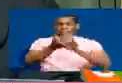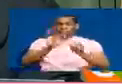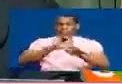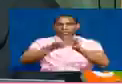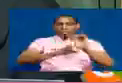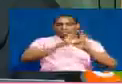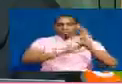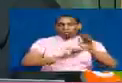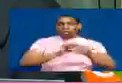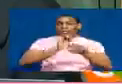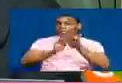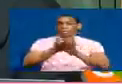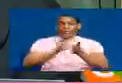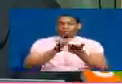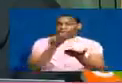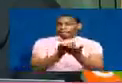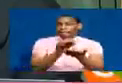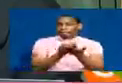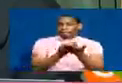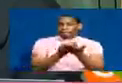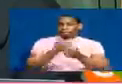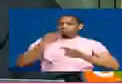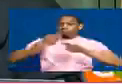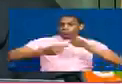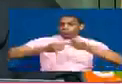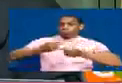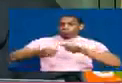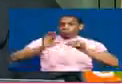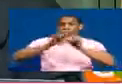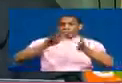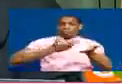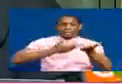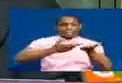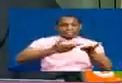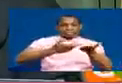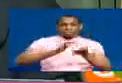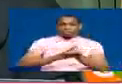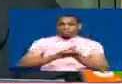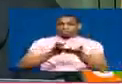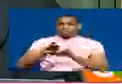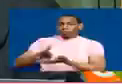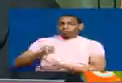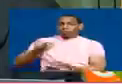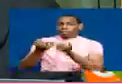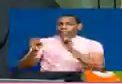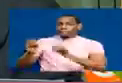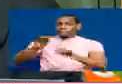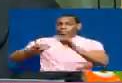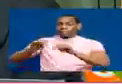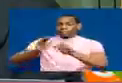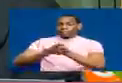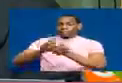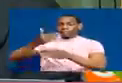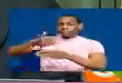referendum in the absence of evidence of continuous voter registration by the Independent